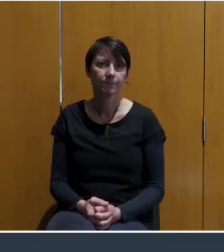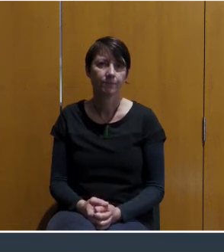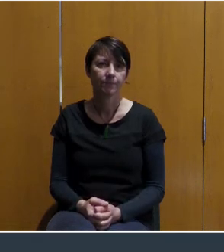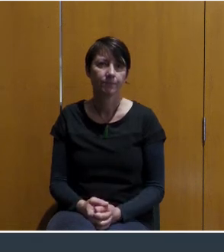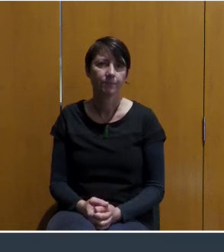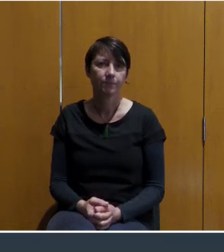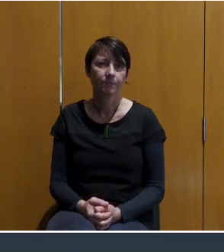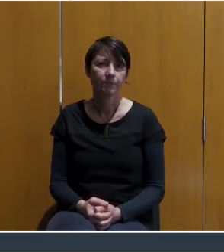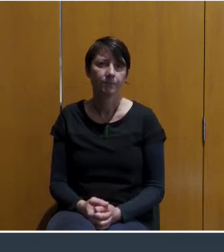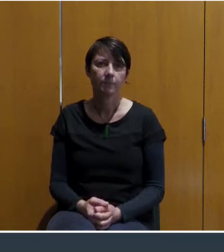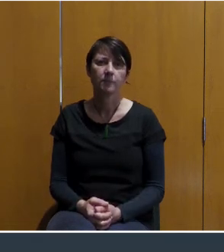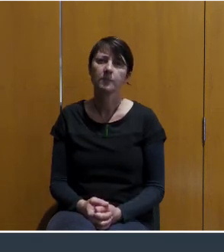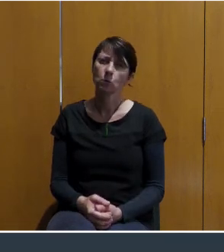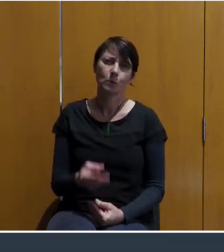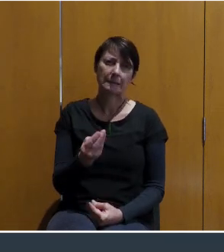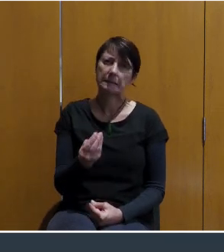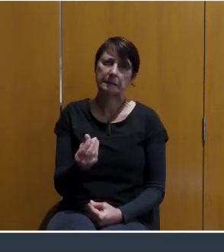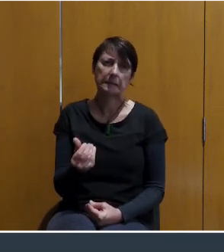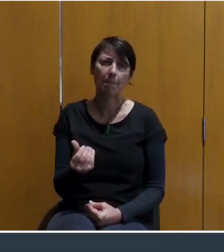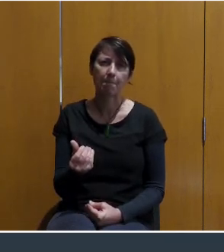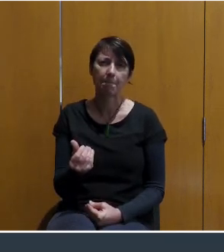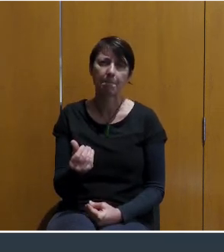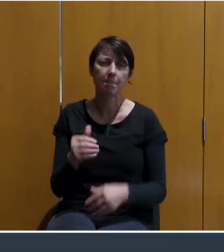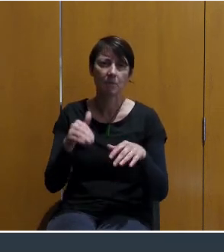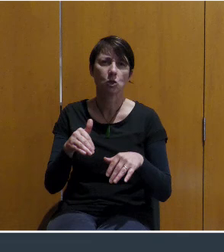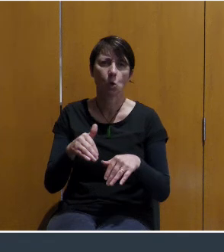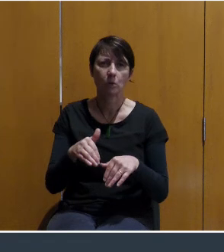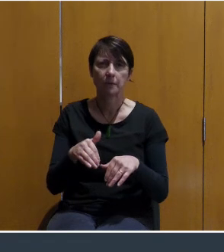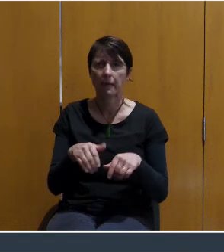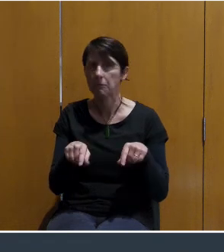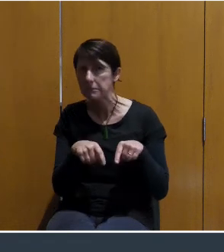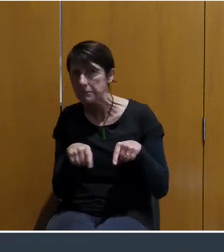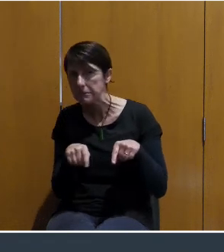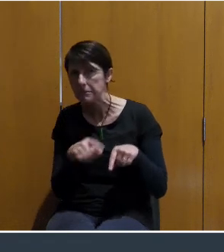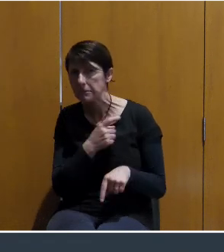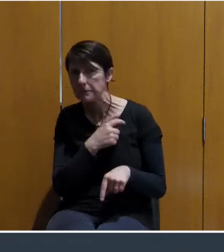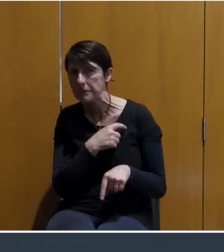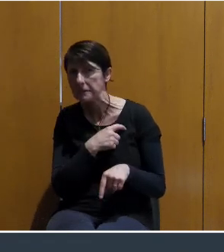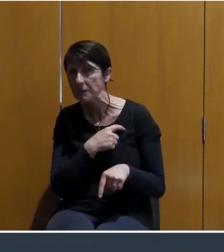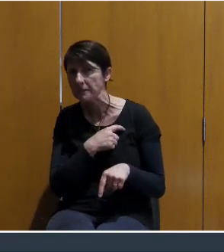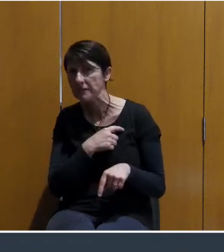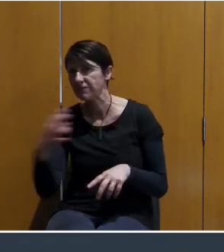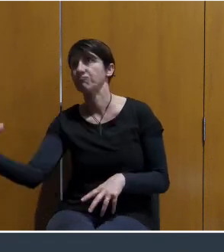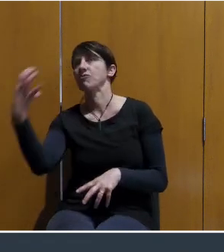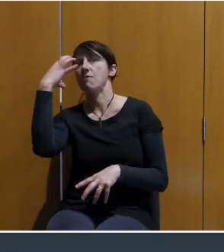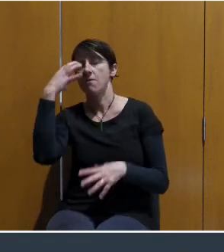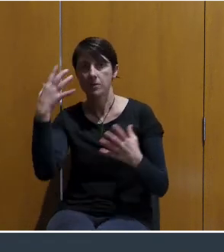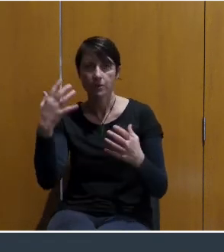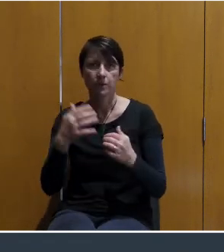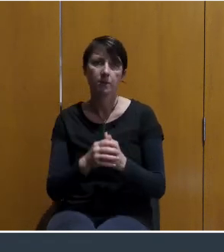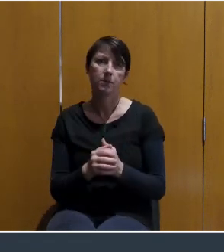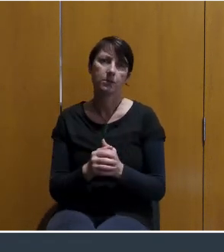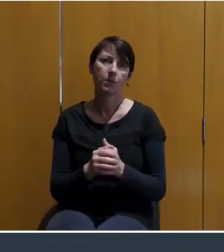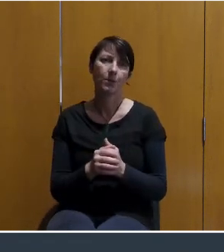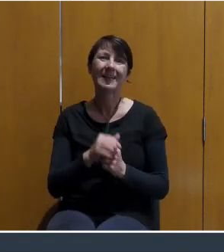likely to be very high levels of activity. And so in effect, with the switch of default from off-leash to on-leash, that does rather